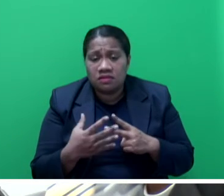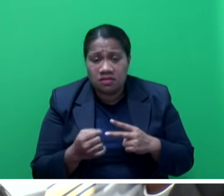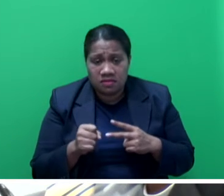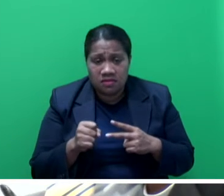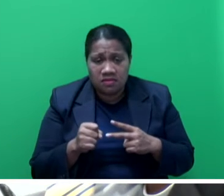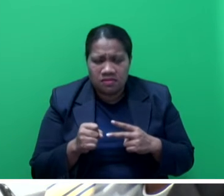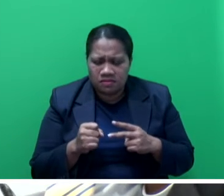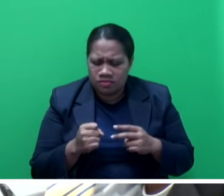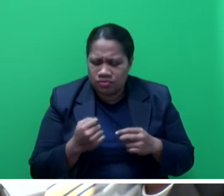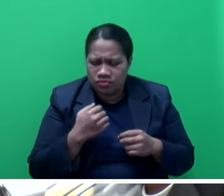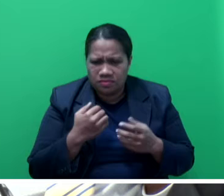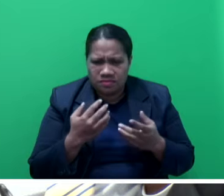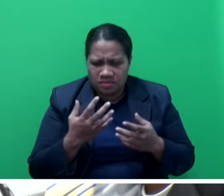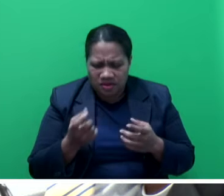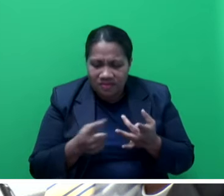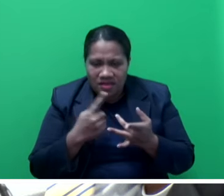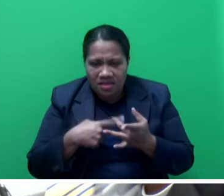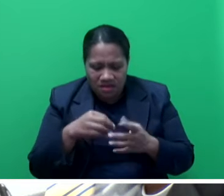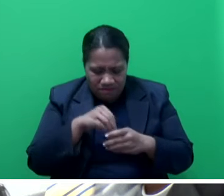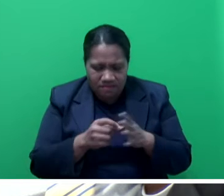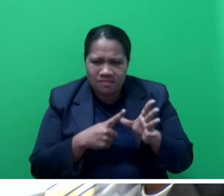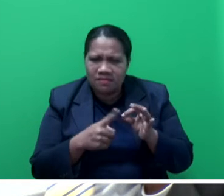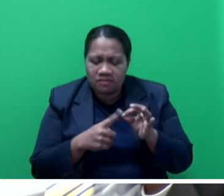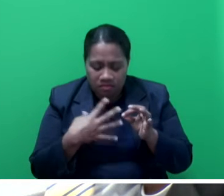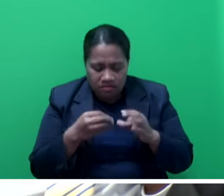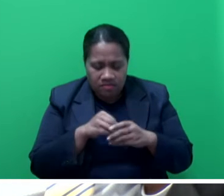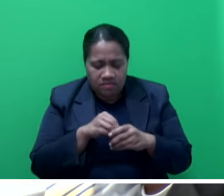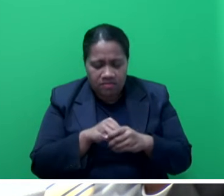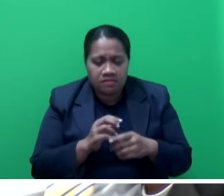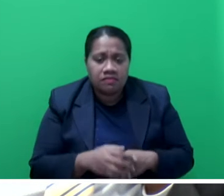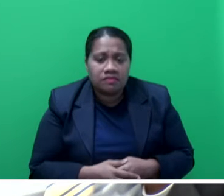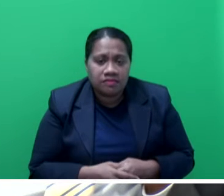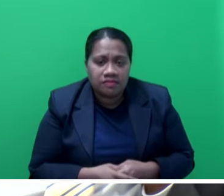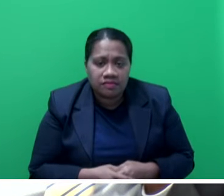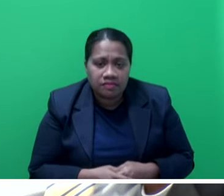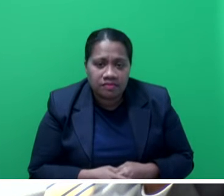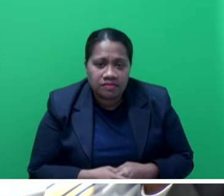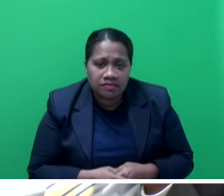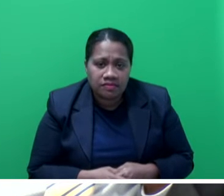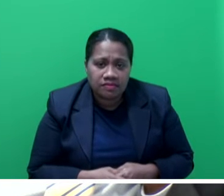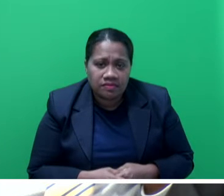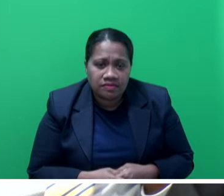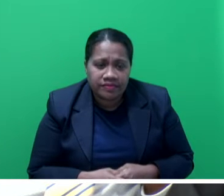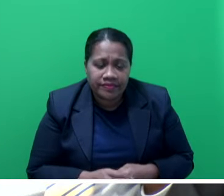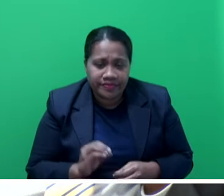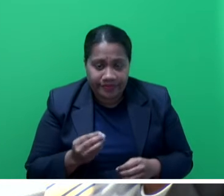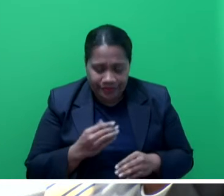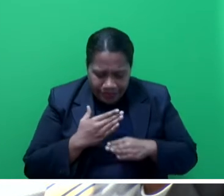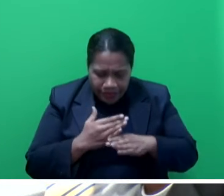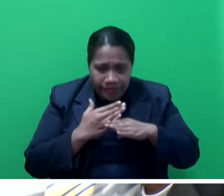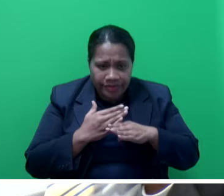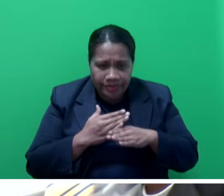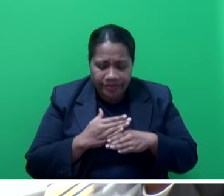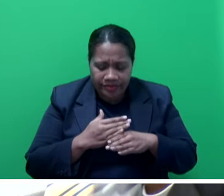in place. I can go on to describe the commitment government has towards ensuring that COVID